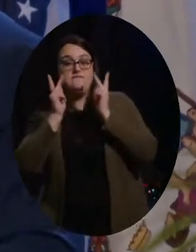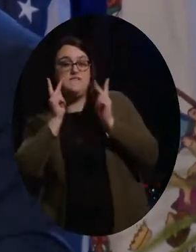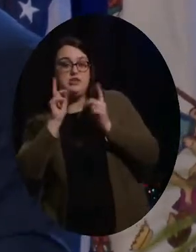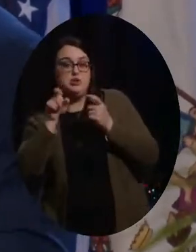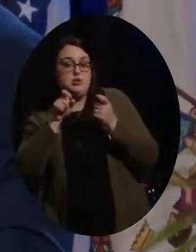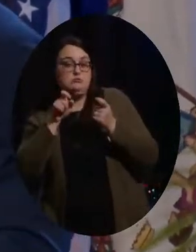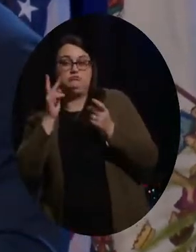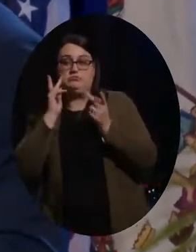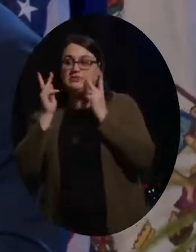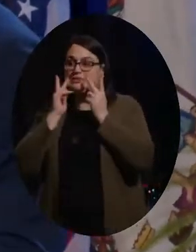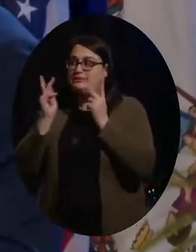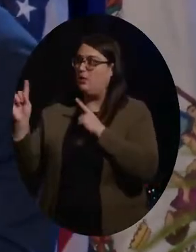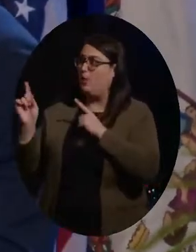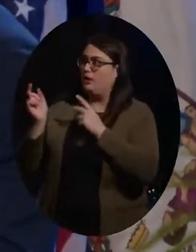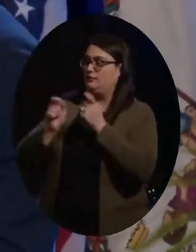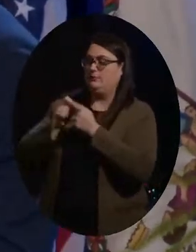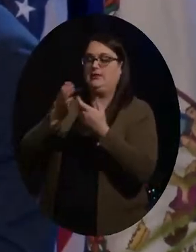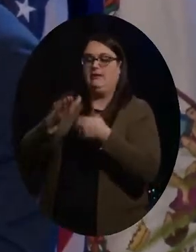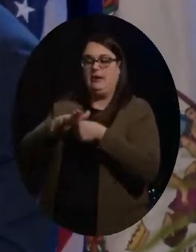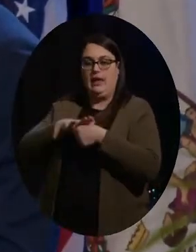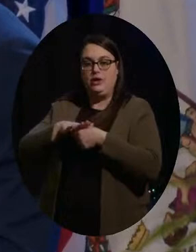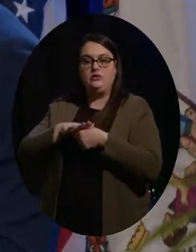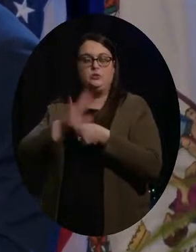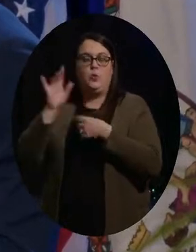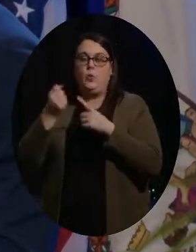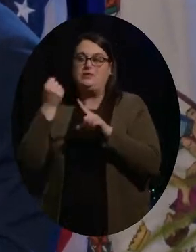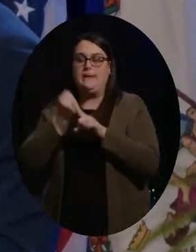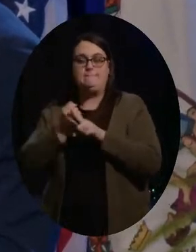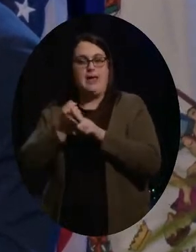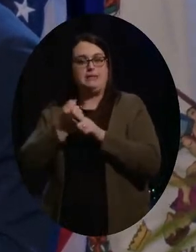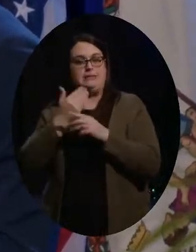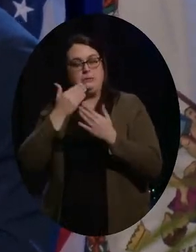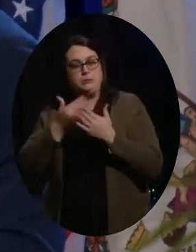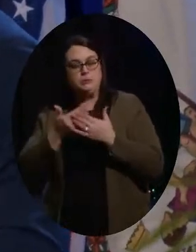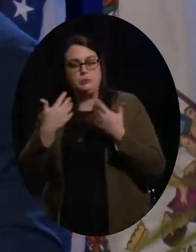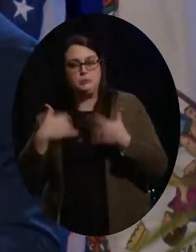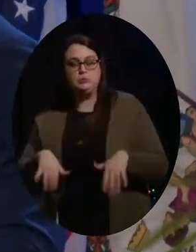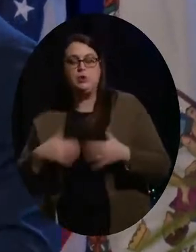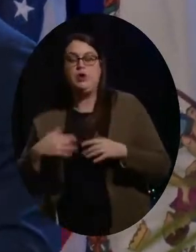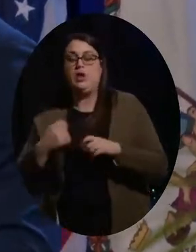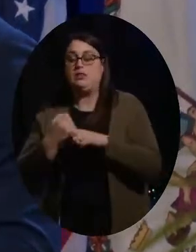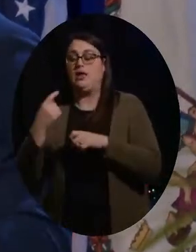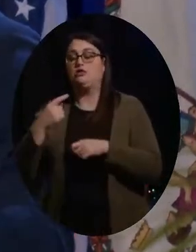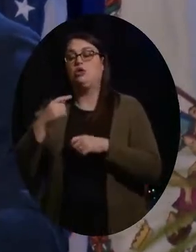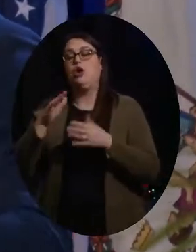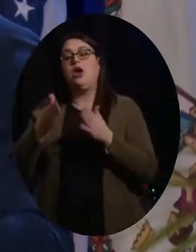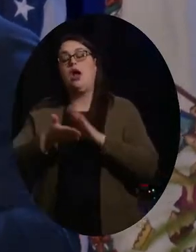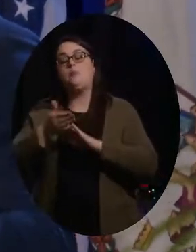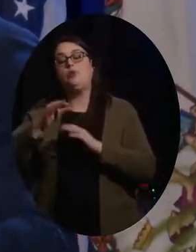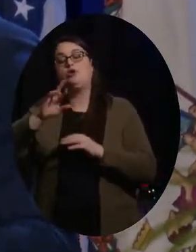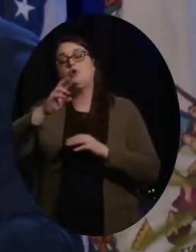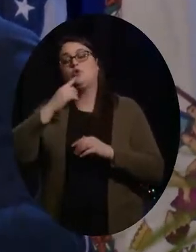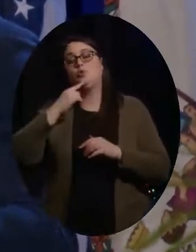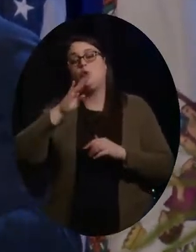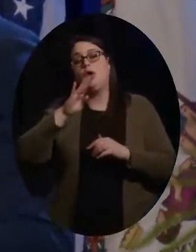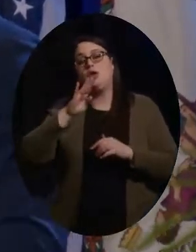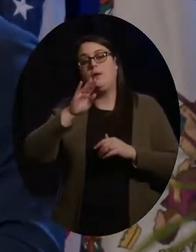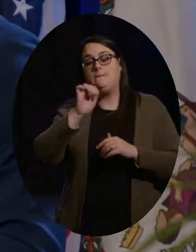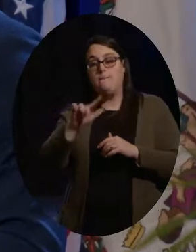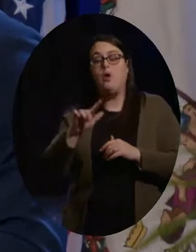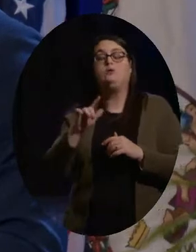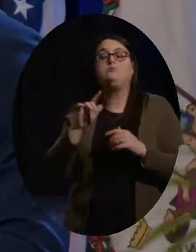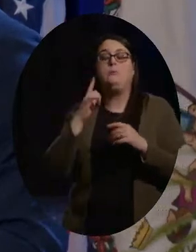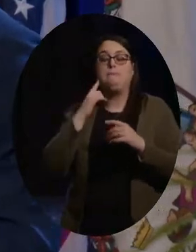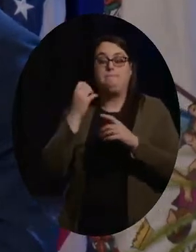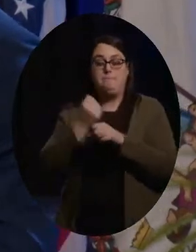specific areas are making huge impacts. And over the past year, Operation Red Ball made 235 felony